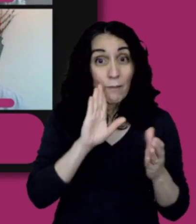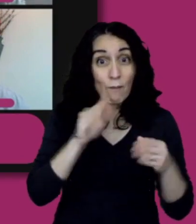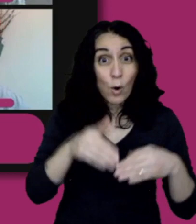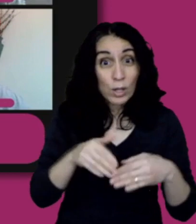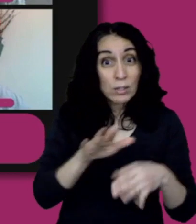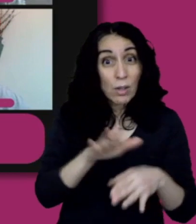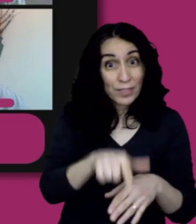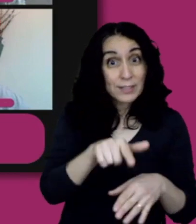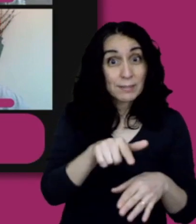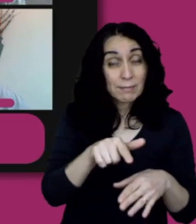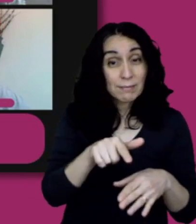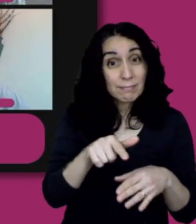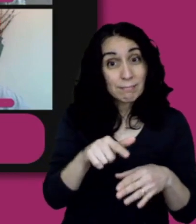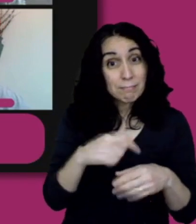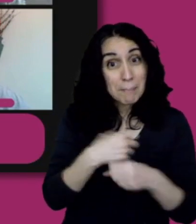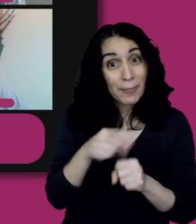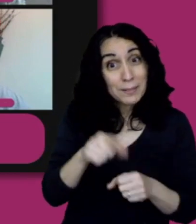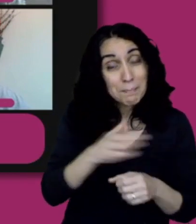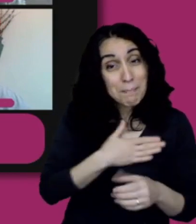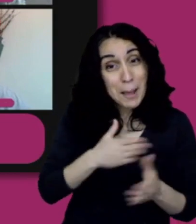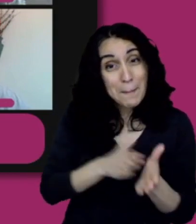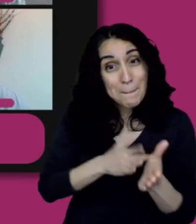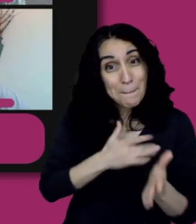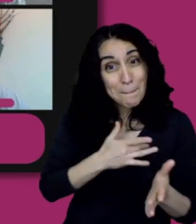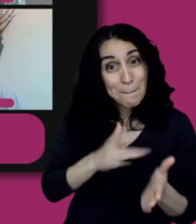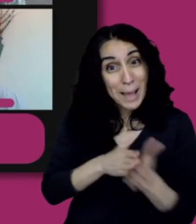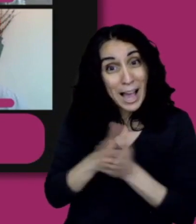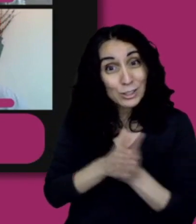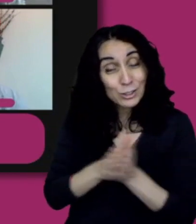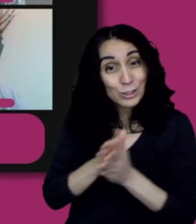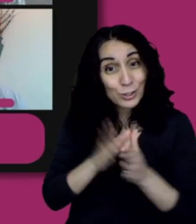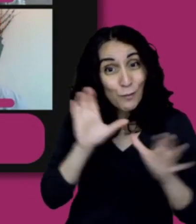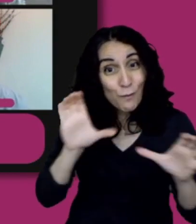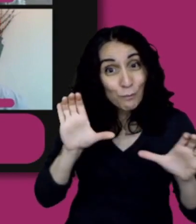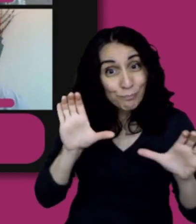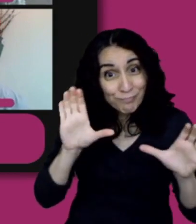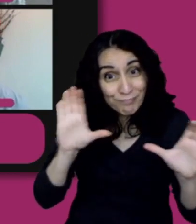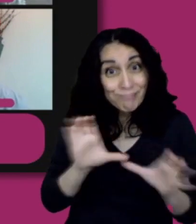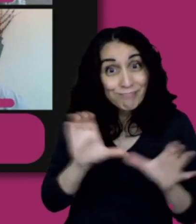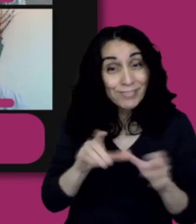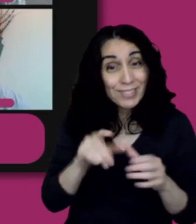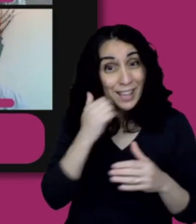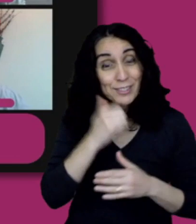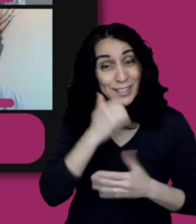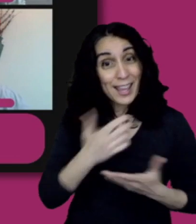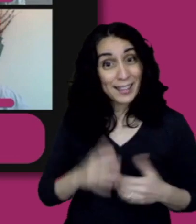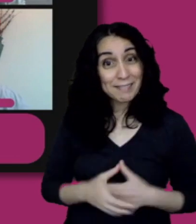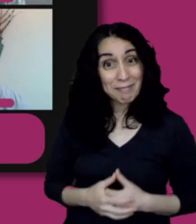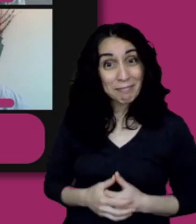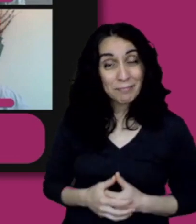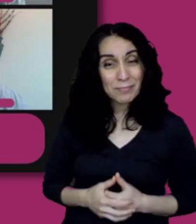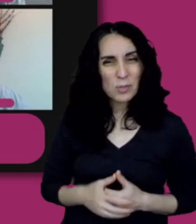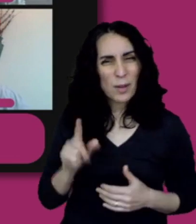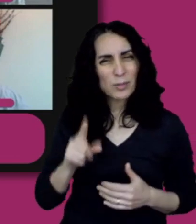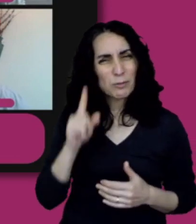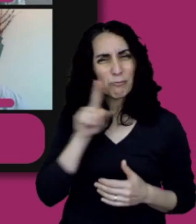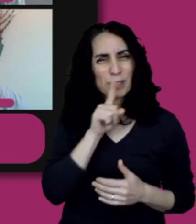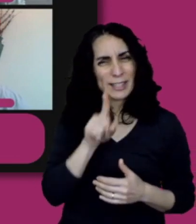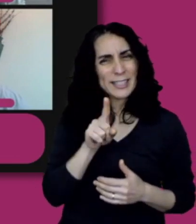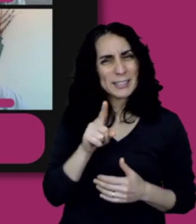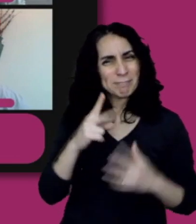what I do when I wake up every day. So those are all things that are good to ask yourself before you get too far down the path.